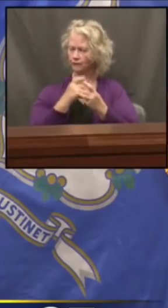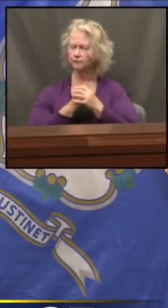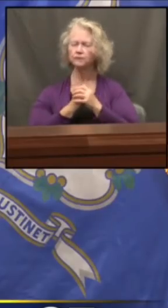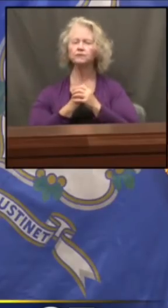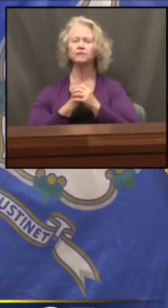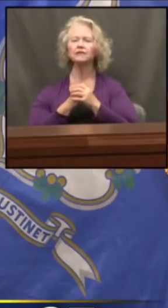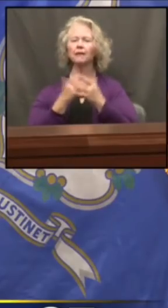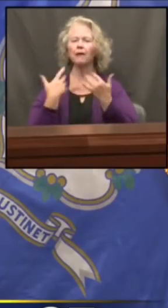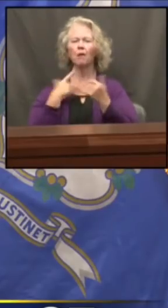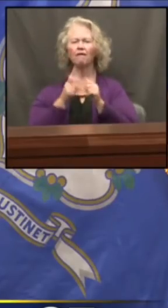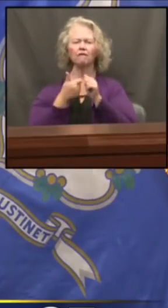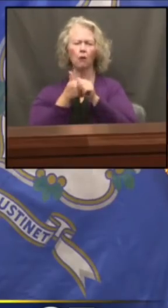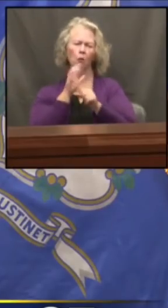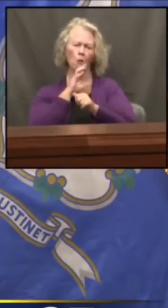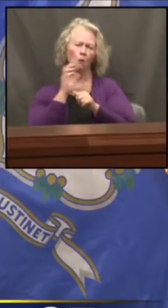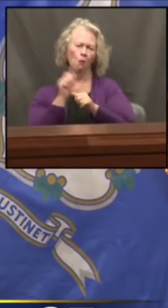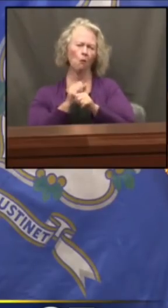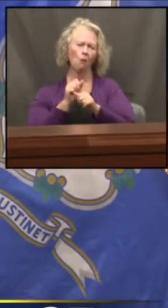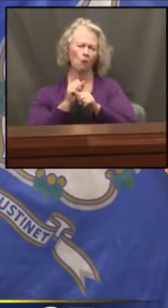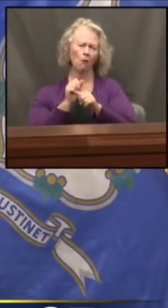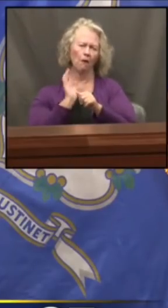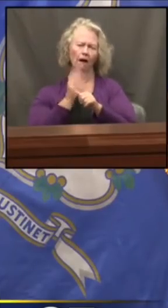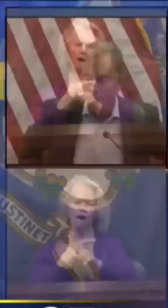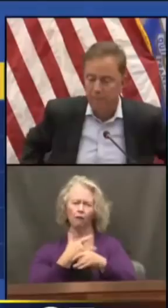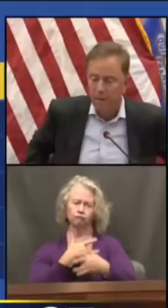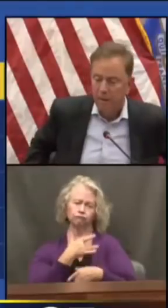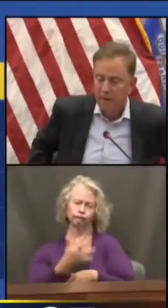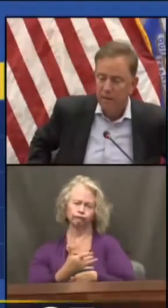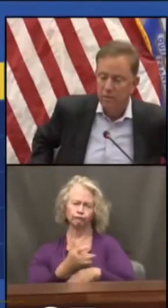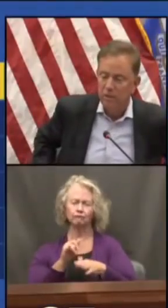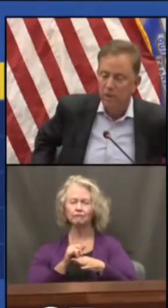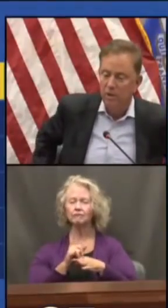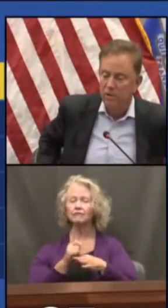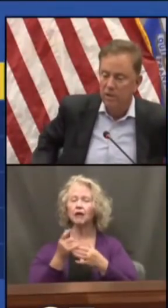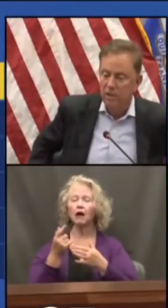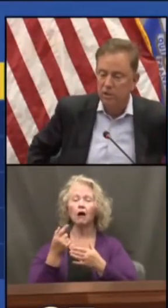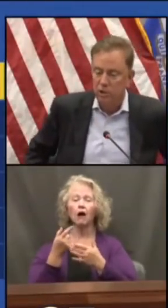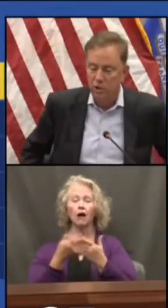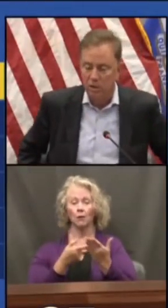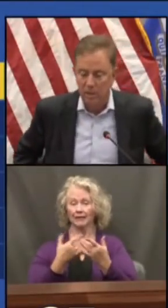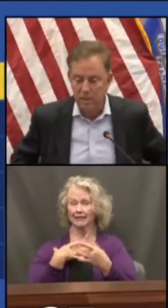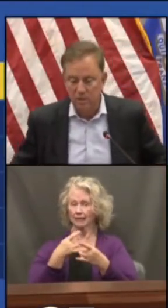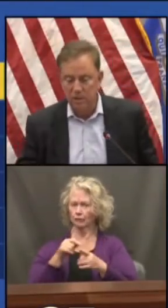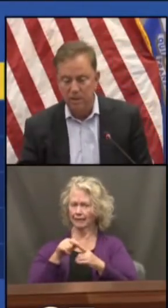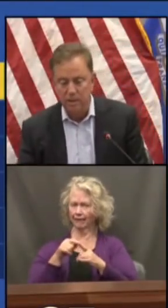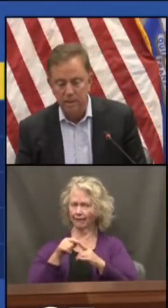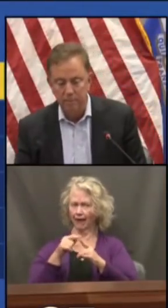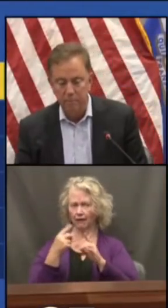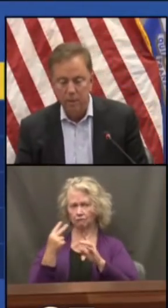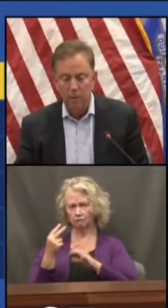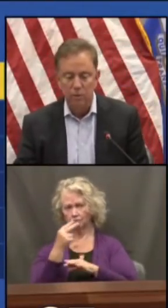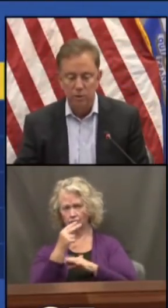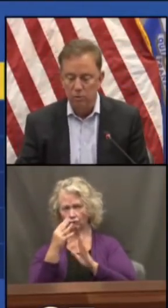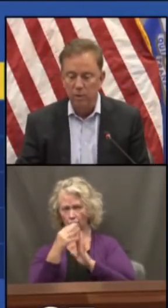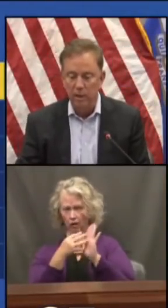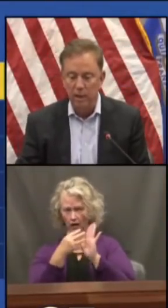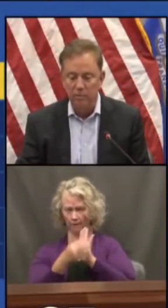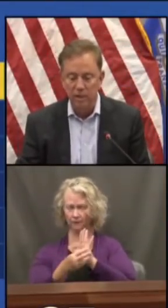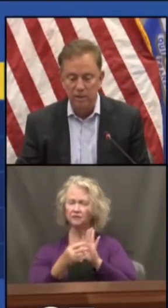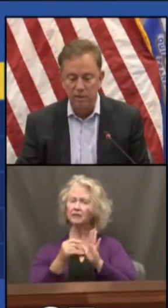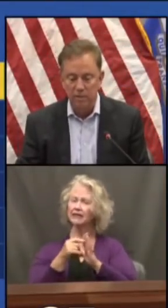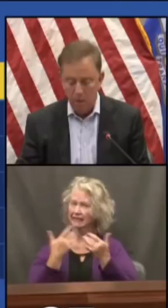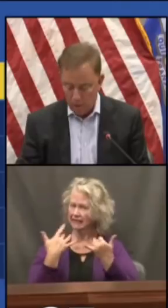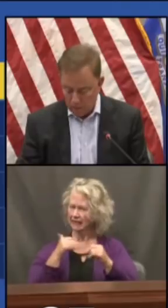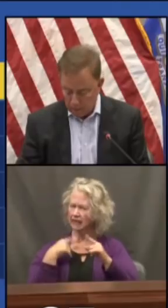with the old format just to give you an idea of where we stand. I think what's interesting in this chart is that we're still doing a